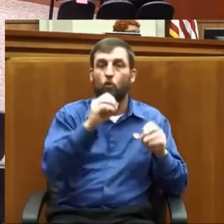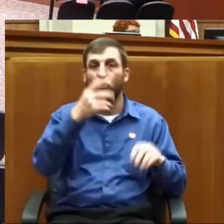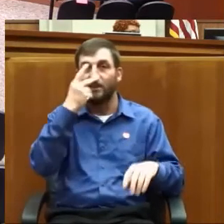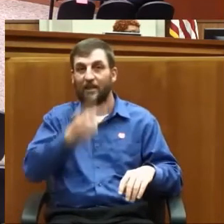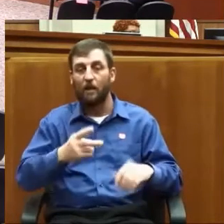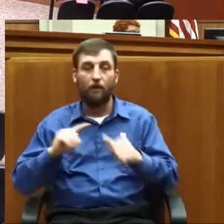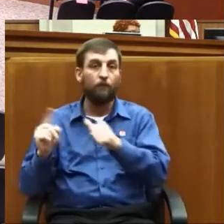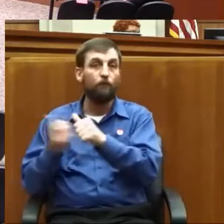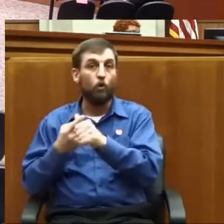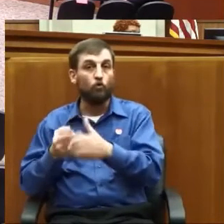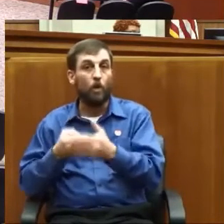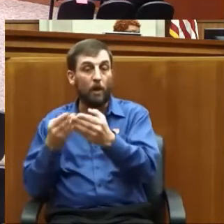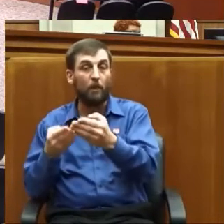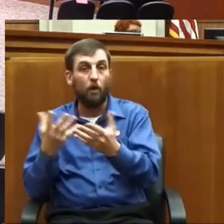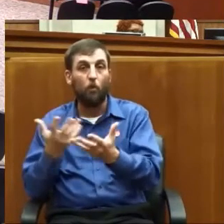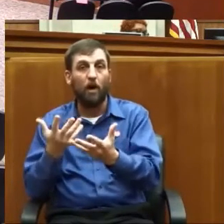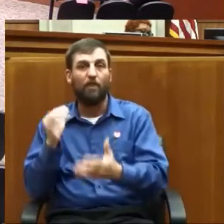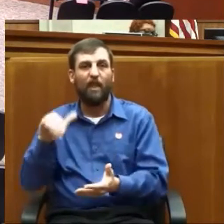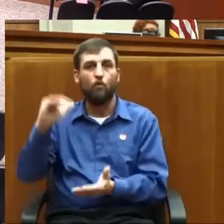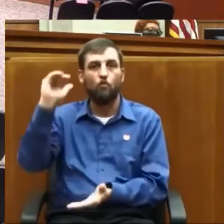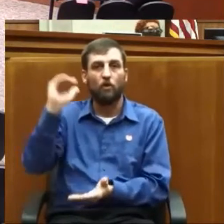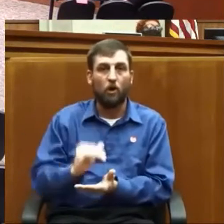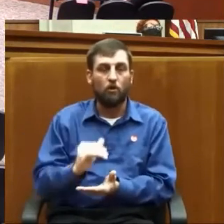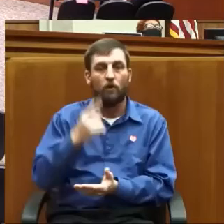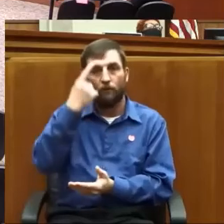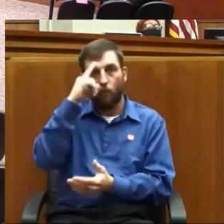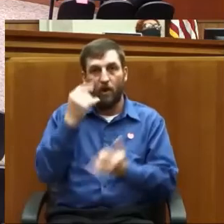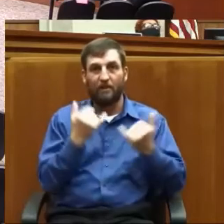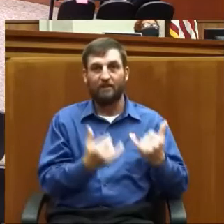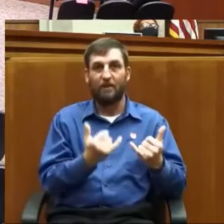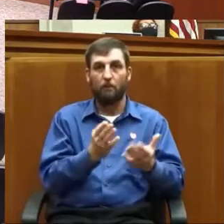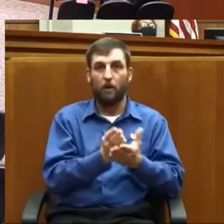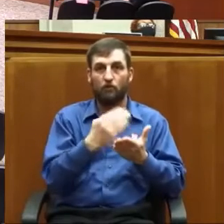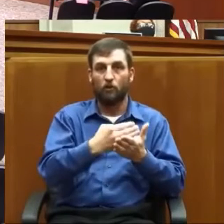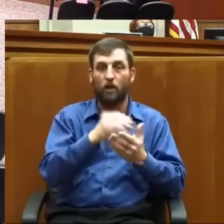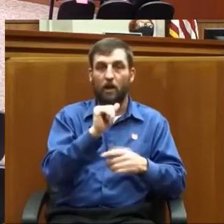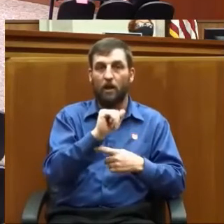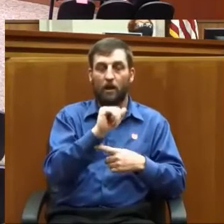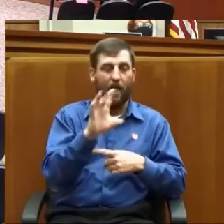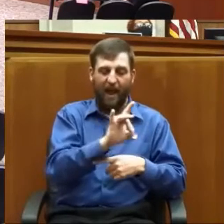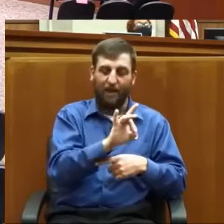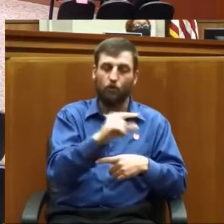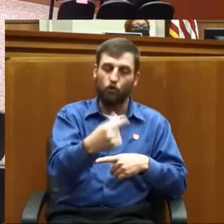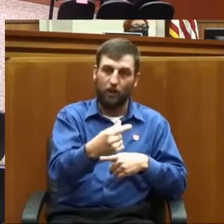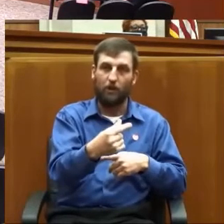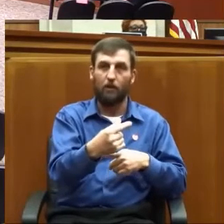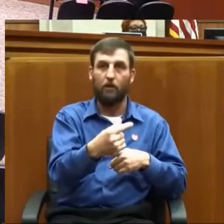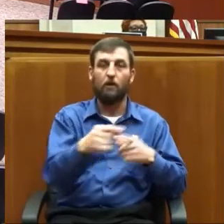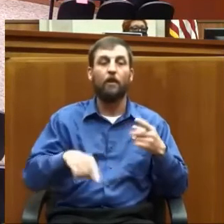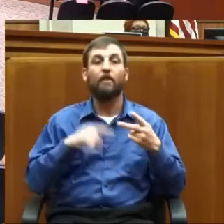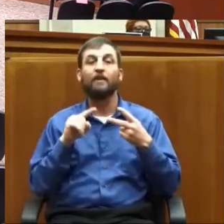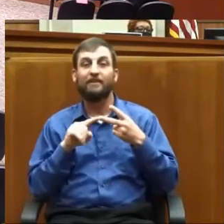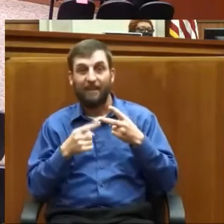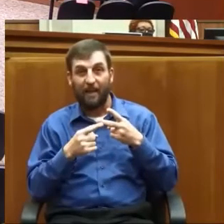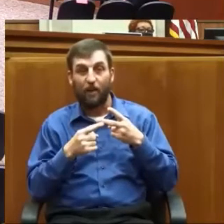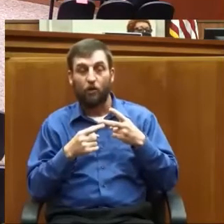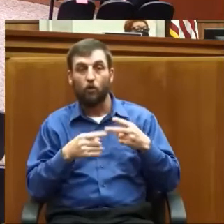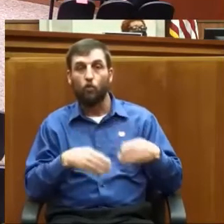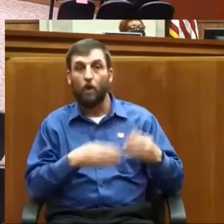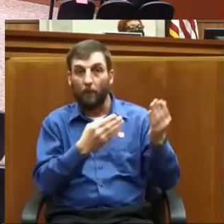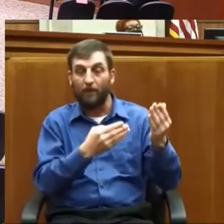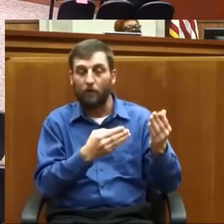you see as the first recommendation is that reduction for the existing budget on AG. The second recommendation is